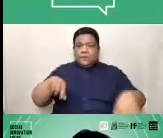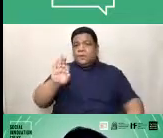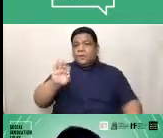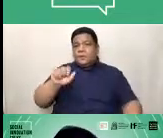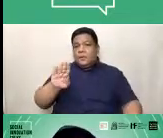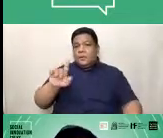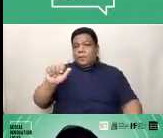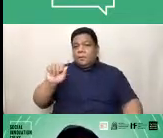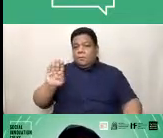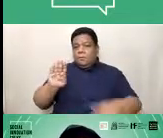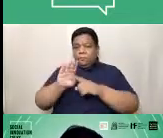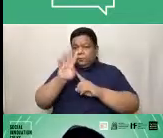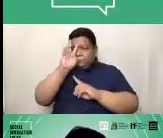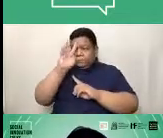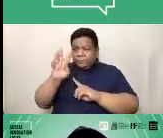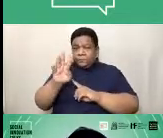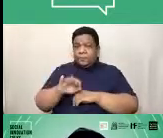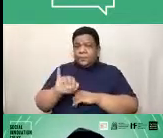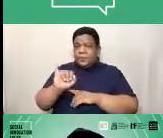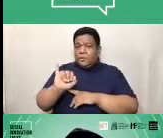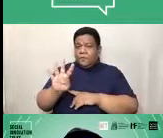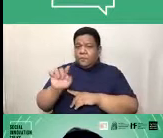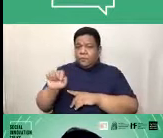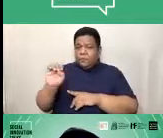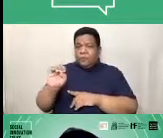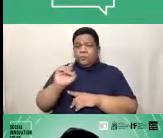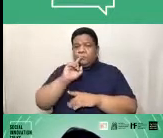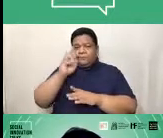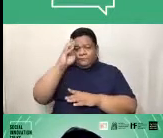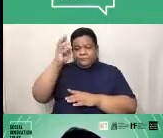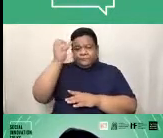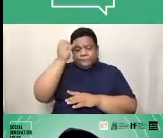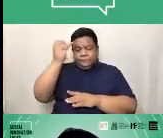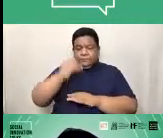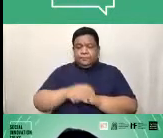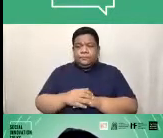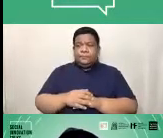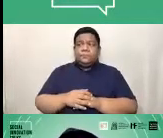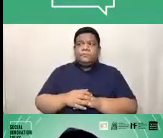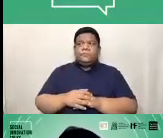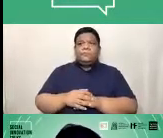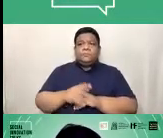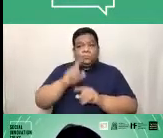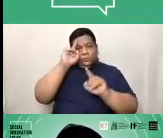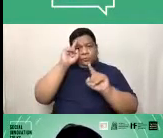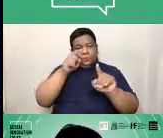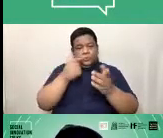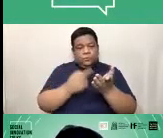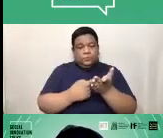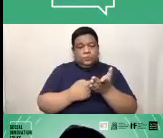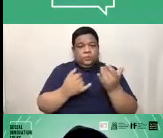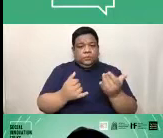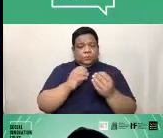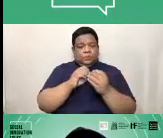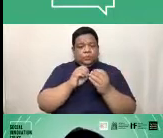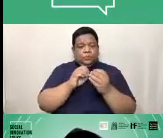concept, Industry 4.0 as a concept also. So the goal of our discussion today, this one is more concrete.